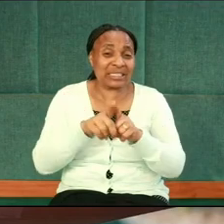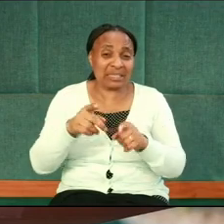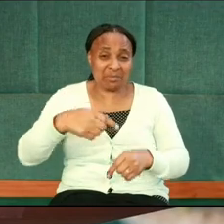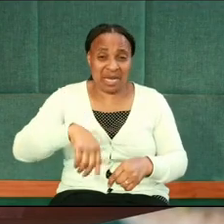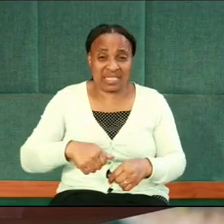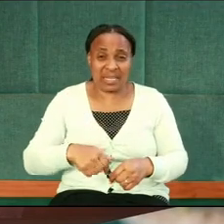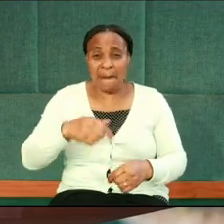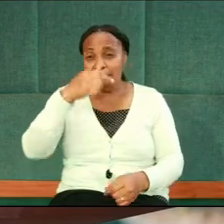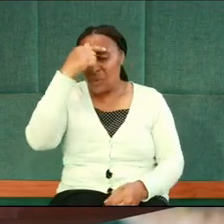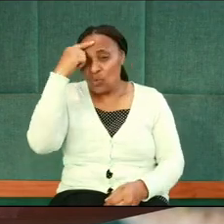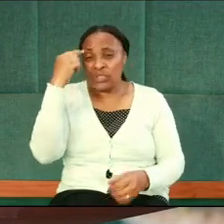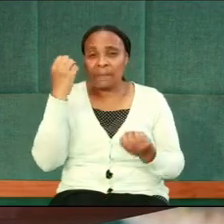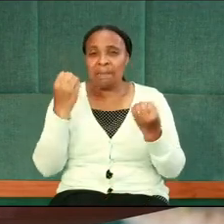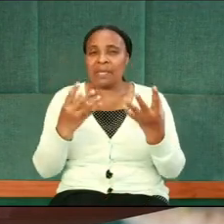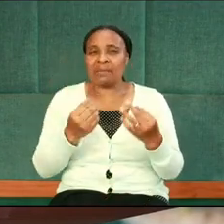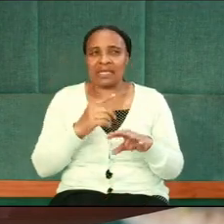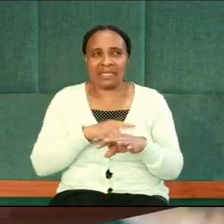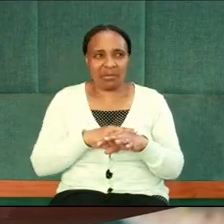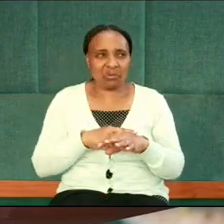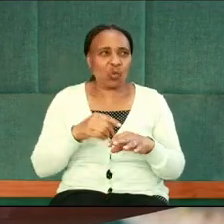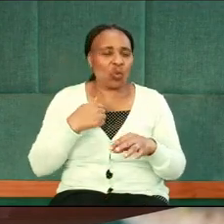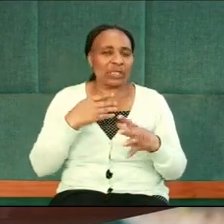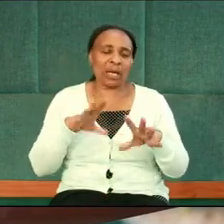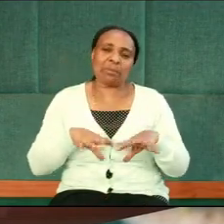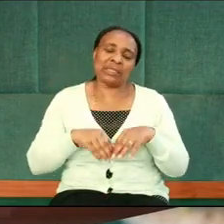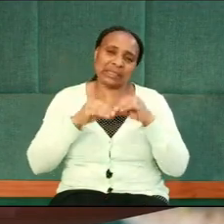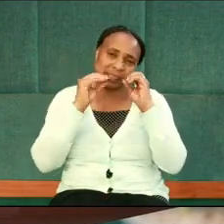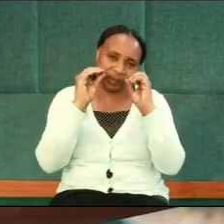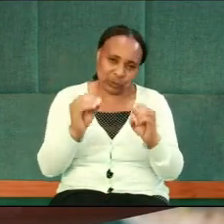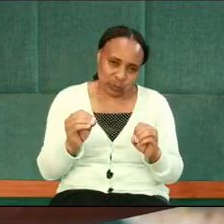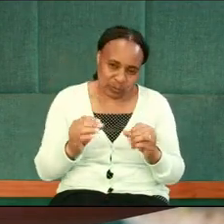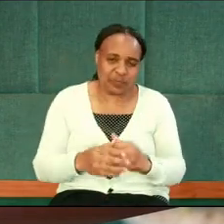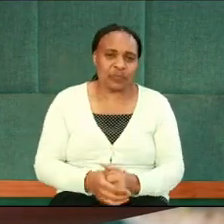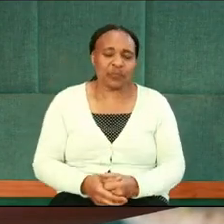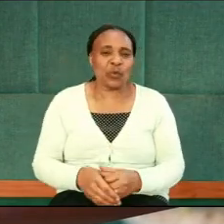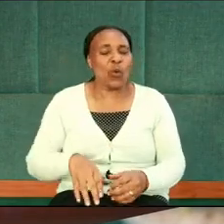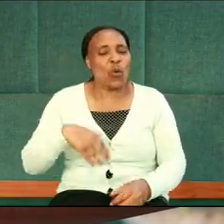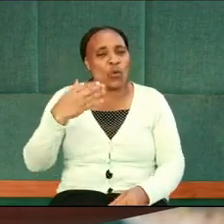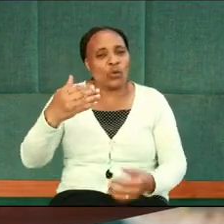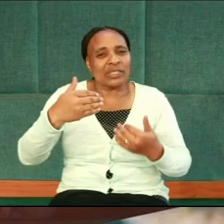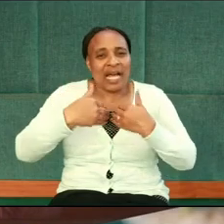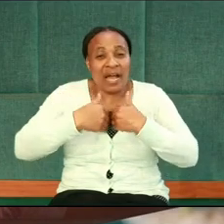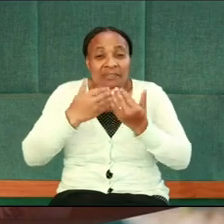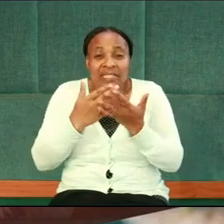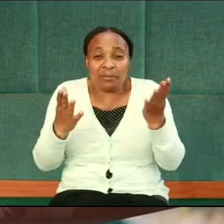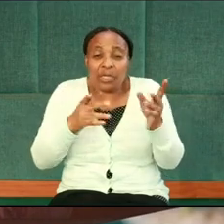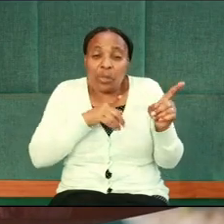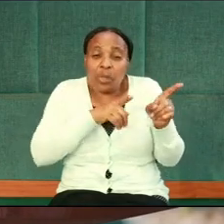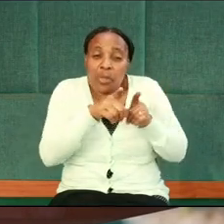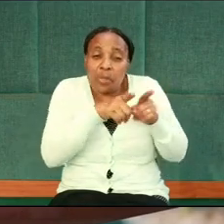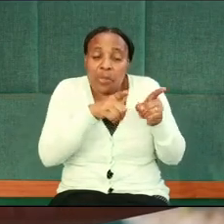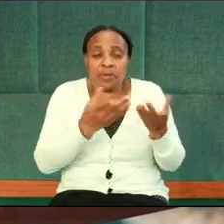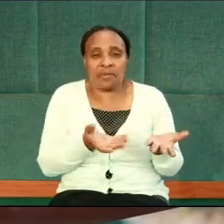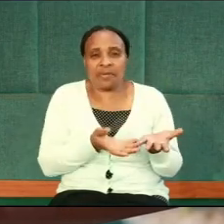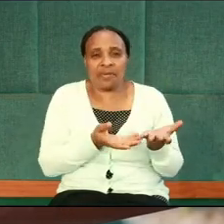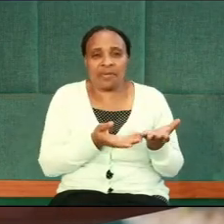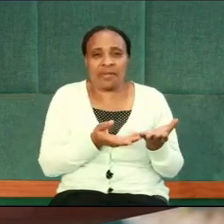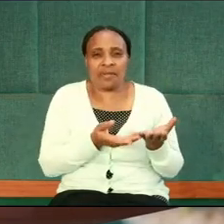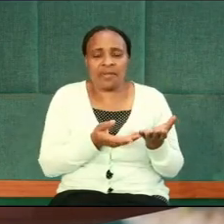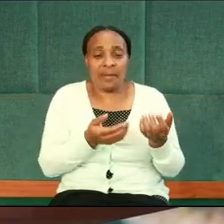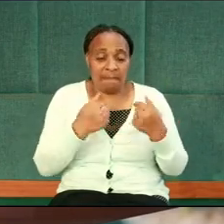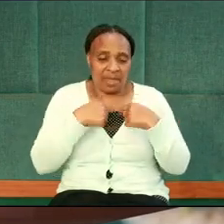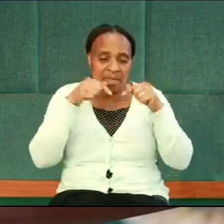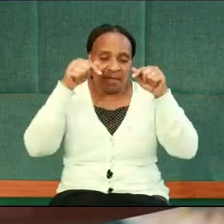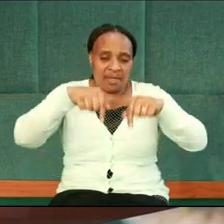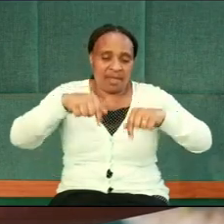And because many at times we don't want to appreciate, we will always have something to blame. I am here